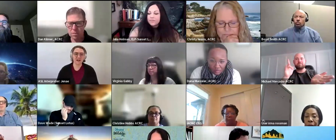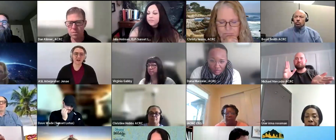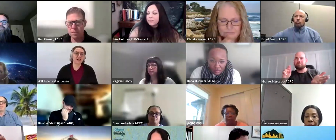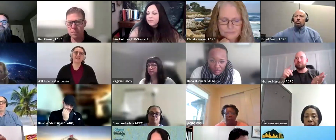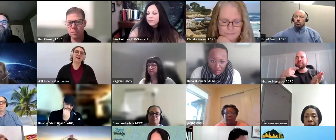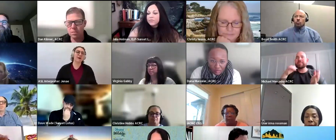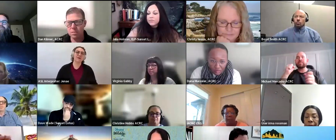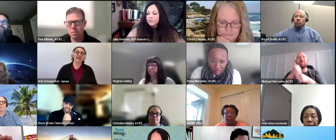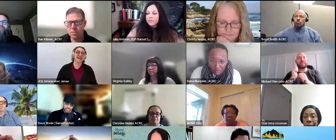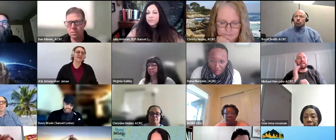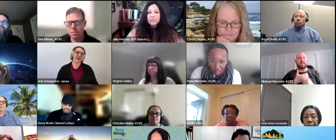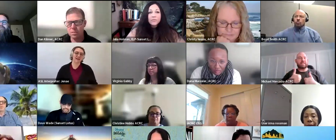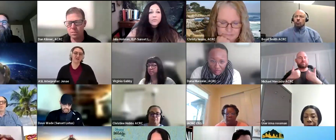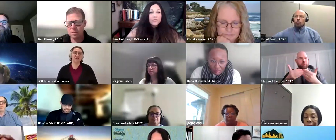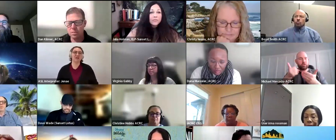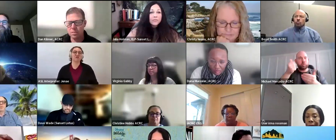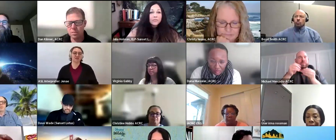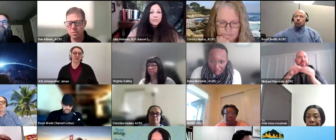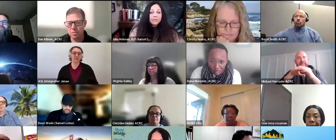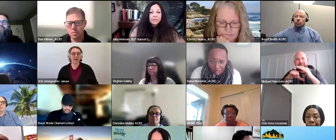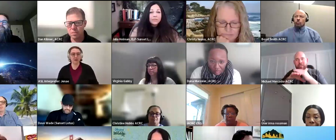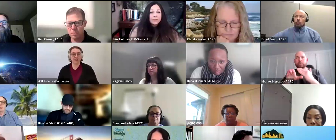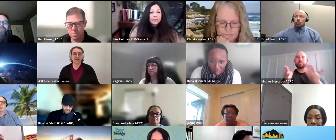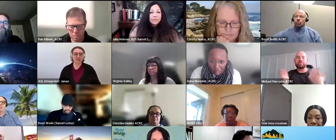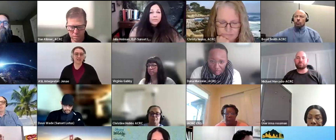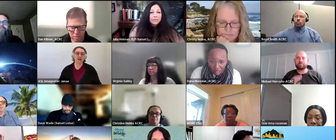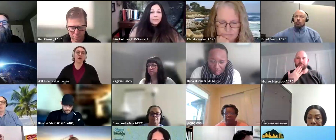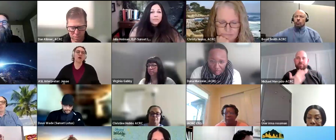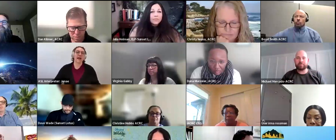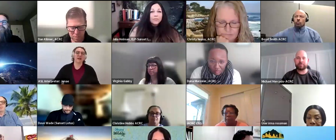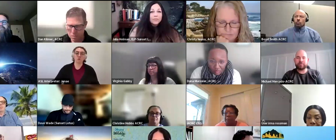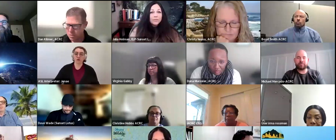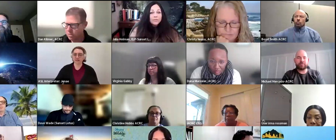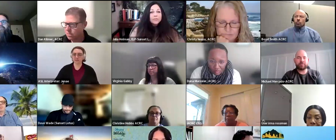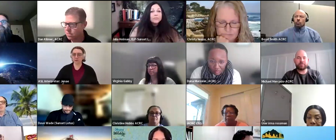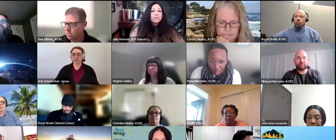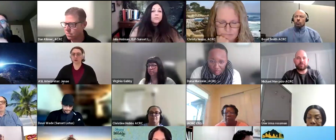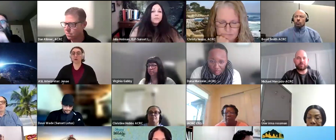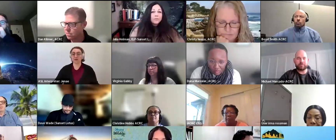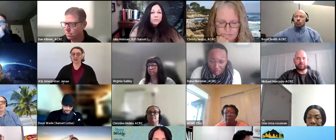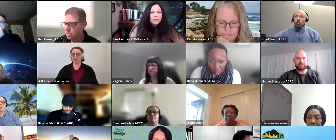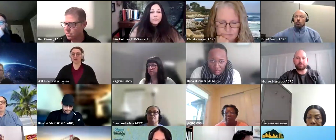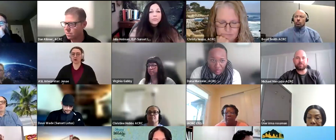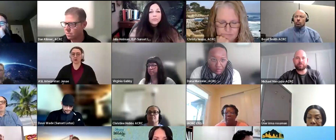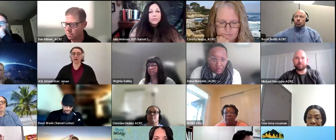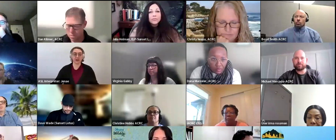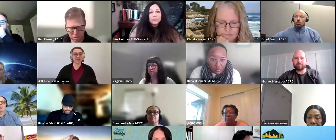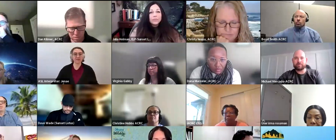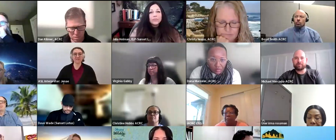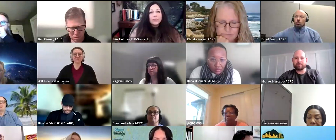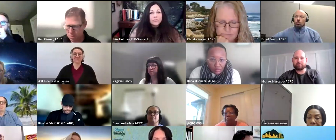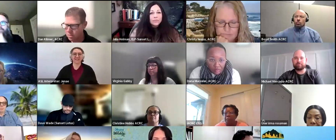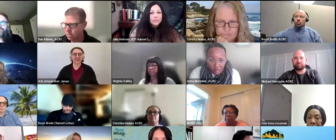it easier. It's not about taking advantage. It's just about making our life easier and more accessible and more equivalent to our